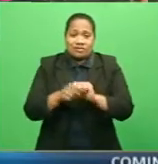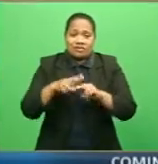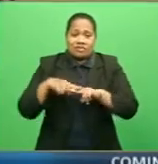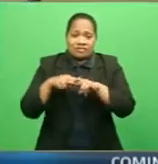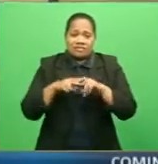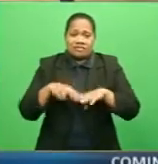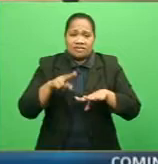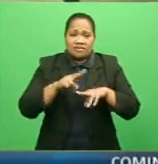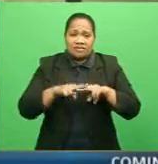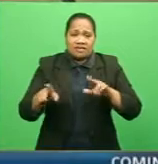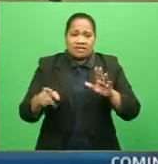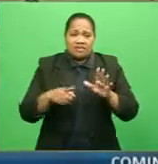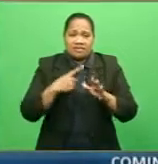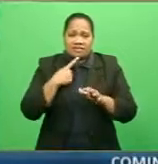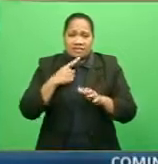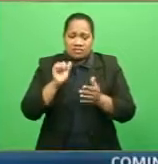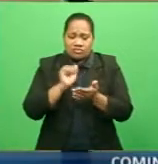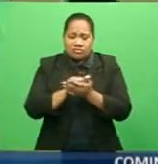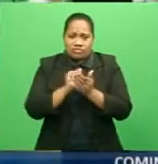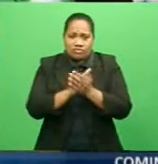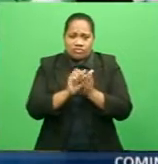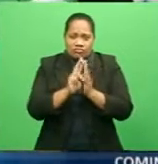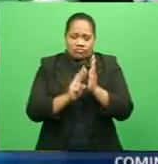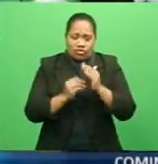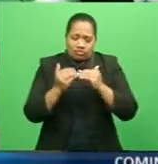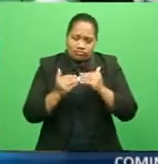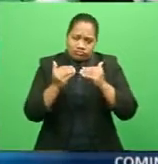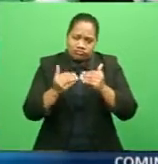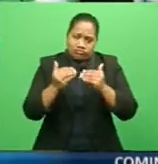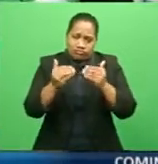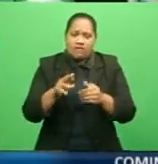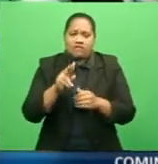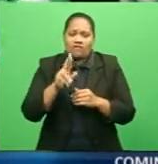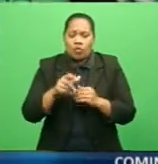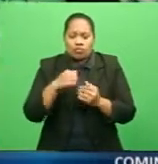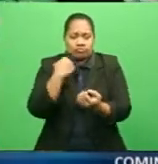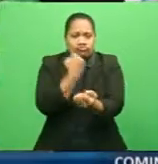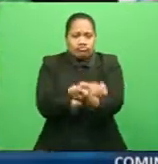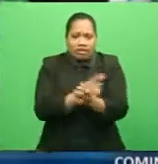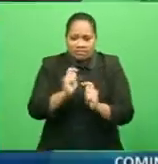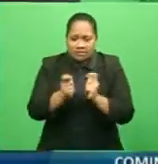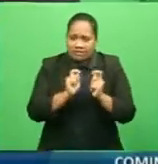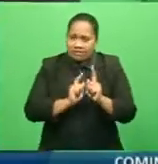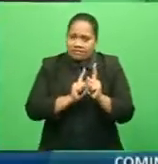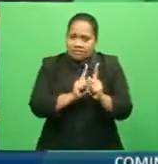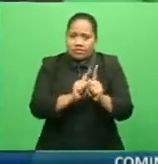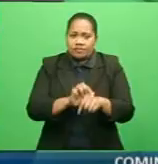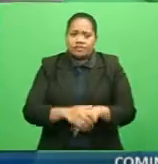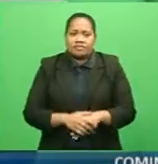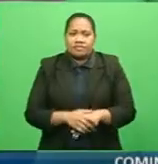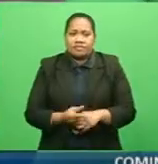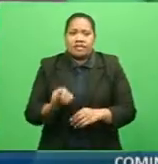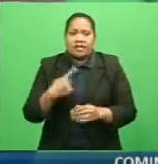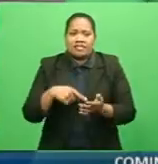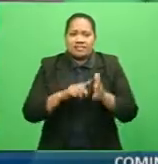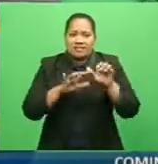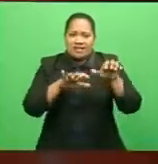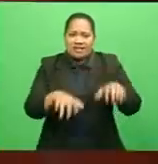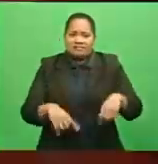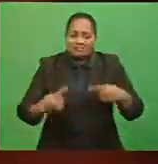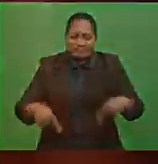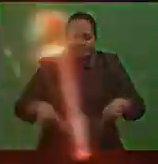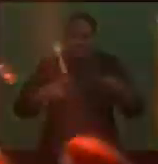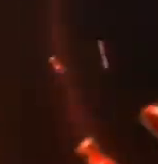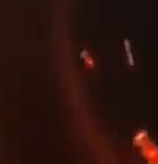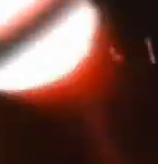PGFA says proper procedures followed for drug tests. And the sniper targets title fight. This and more coming up.